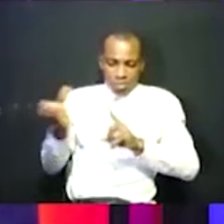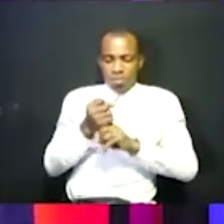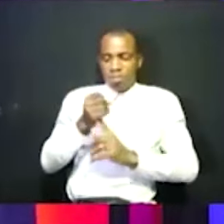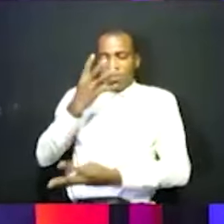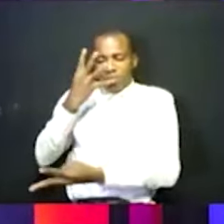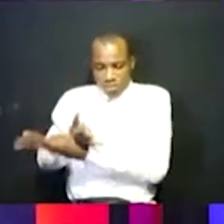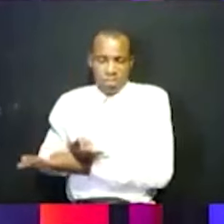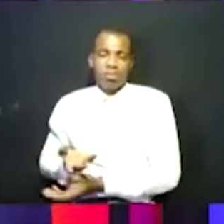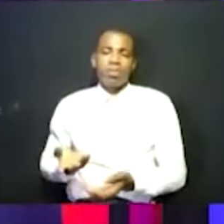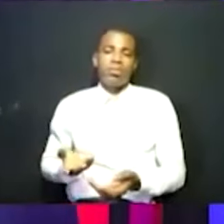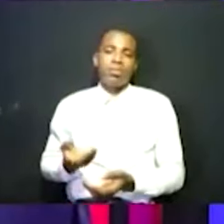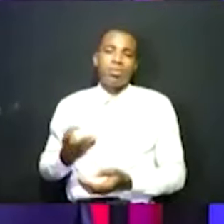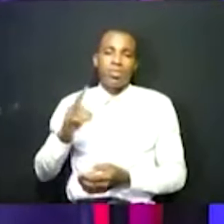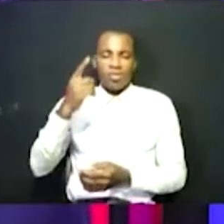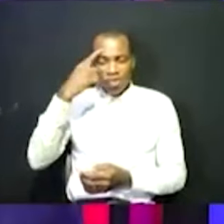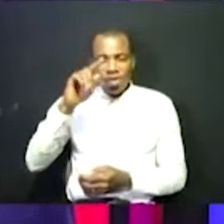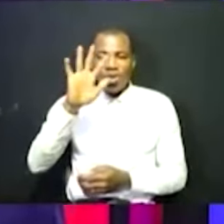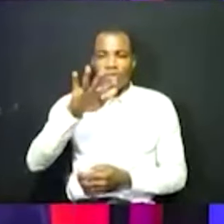Now